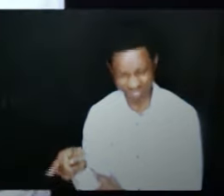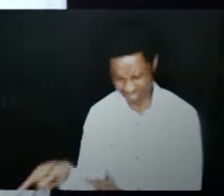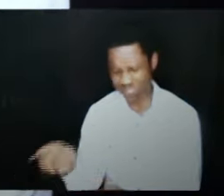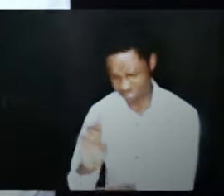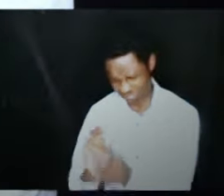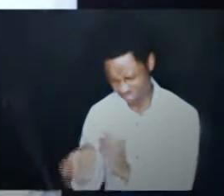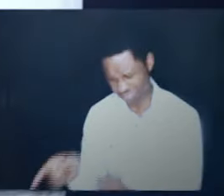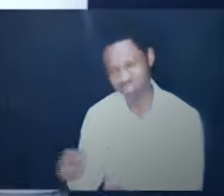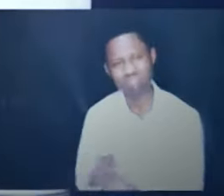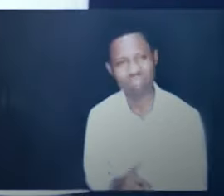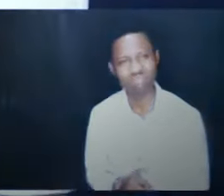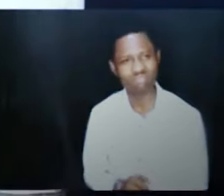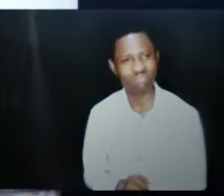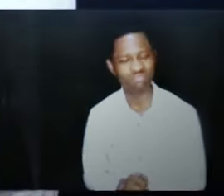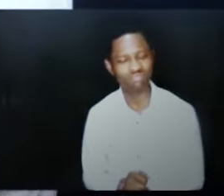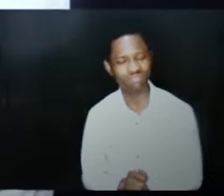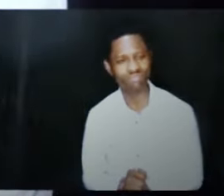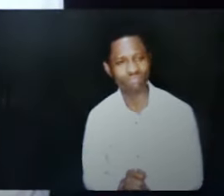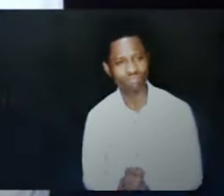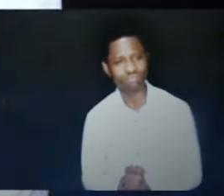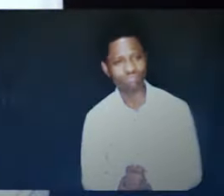Okay.